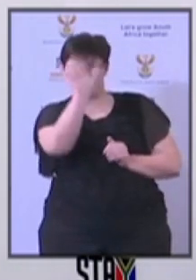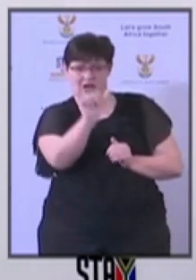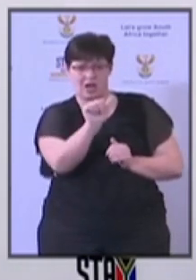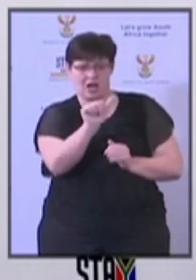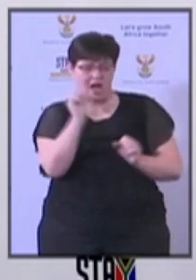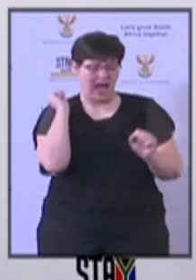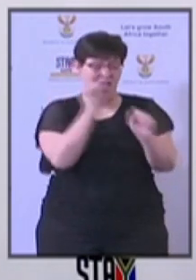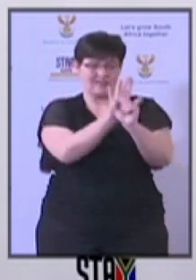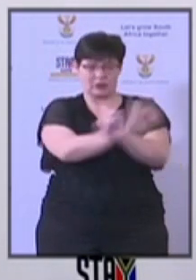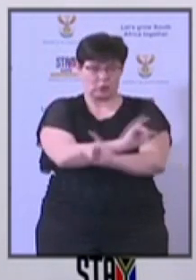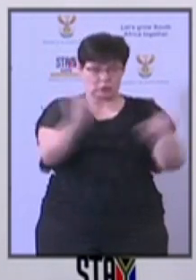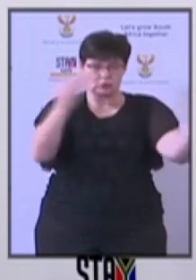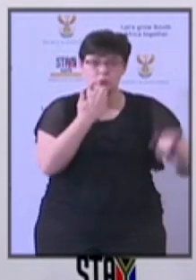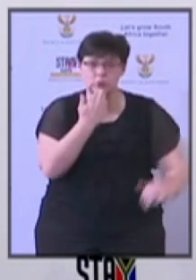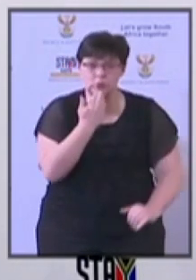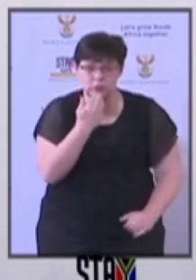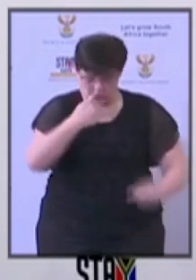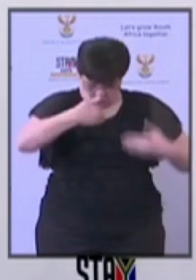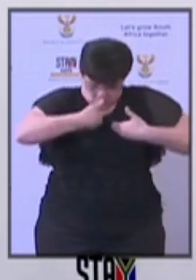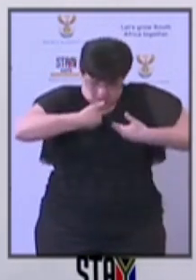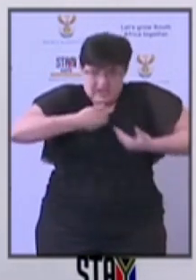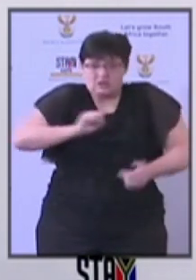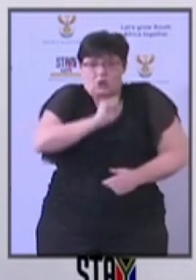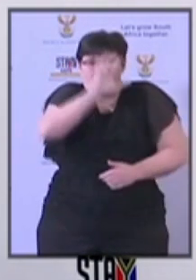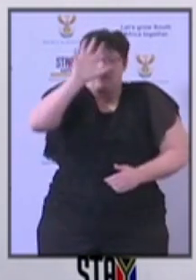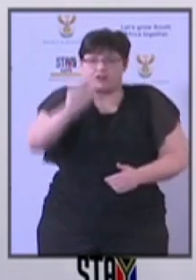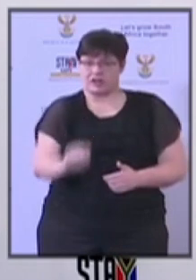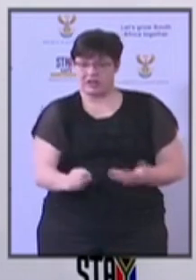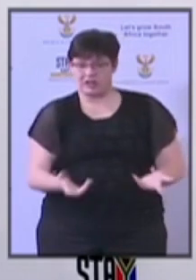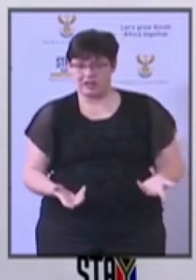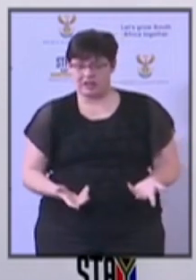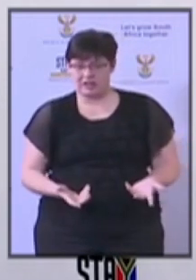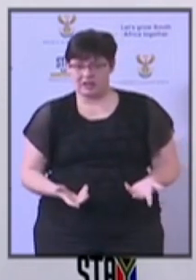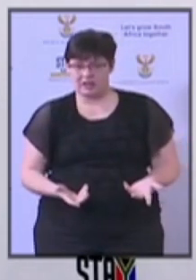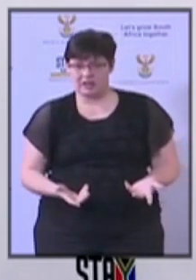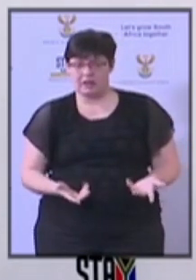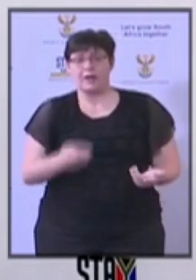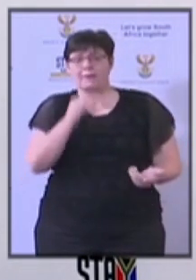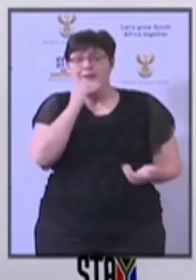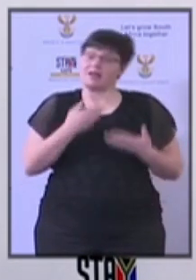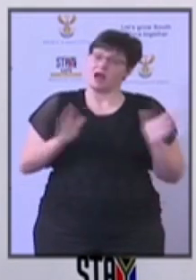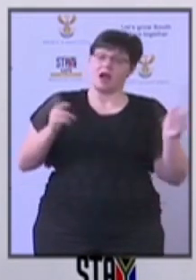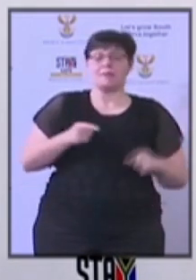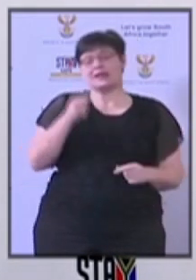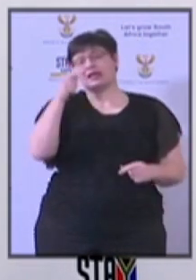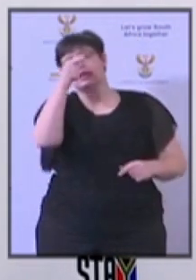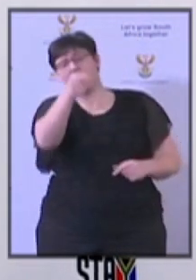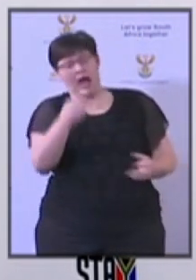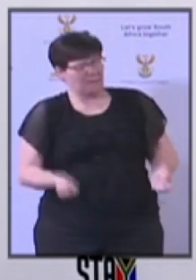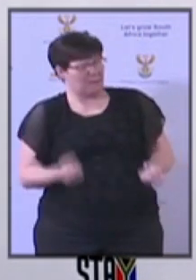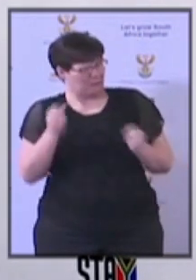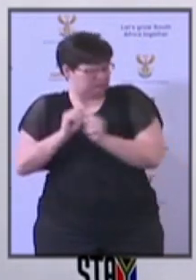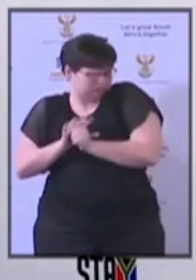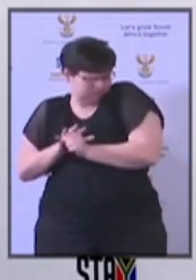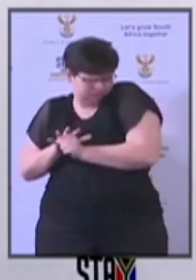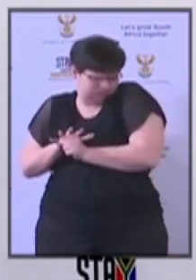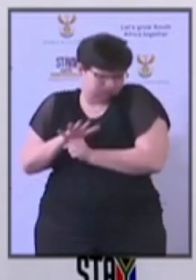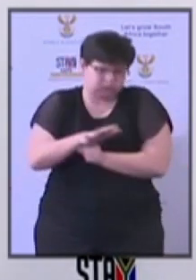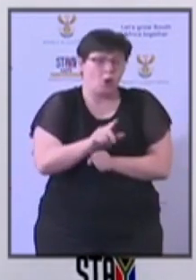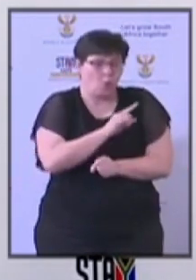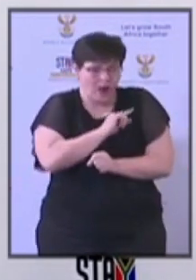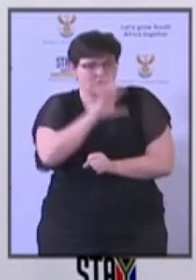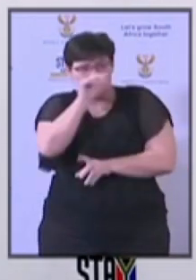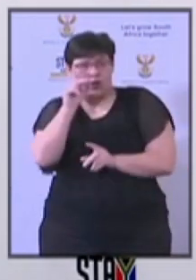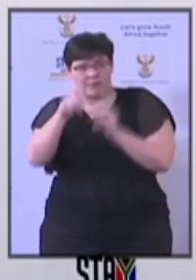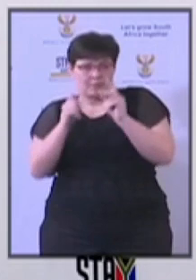Africa. And it's not inconceivable that if we do so, Lesotho itself will be so heavily infected from people from South